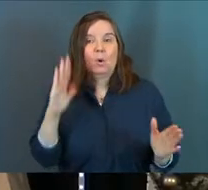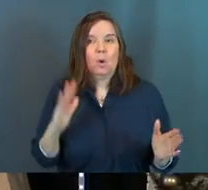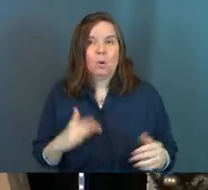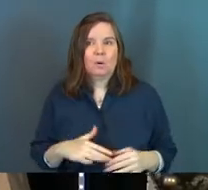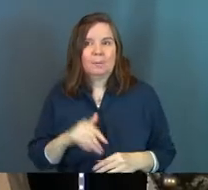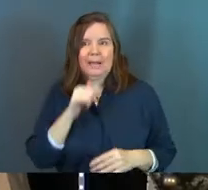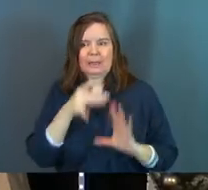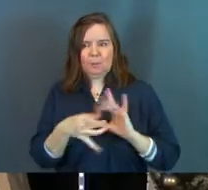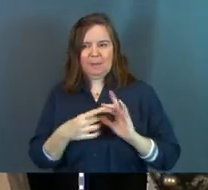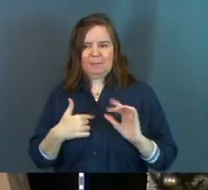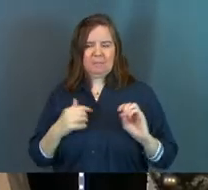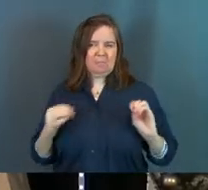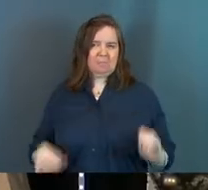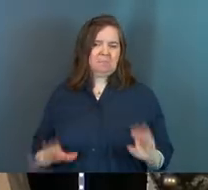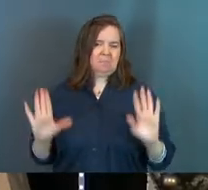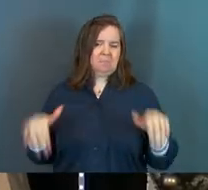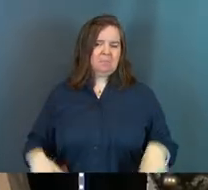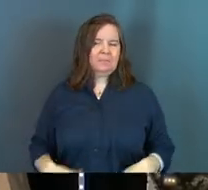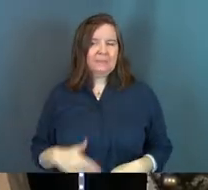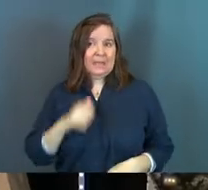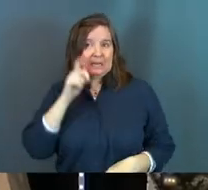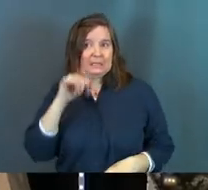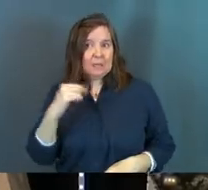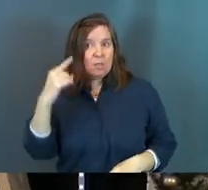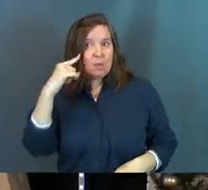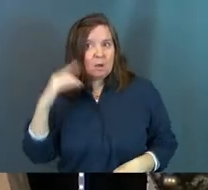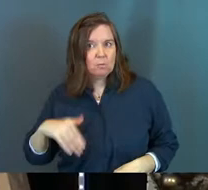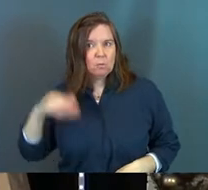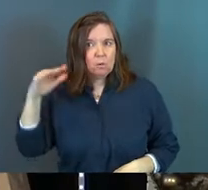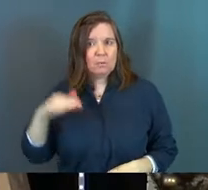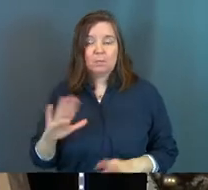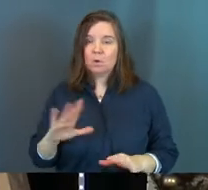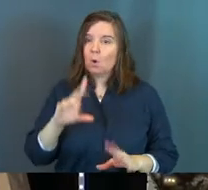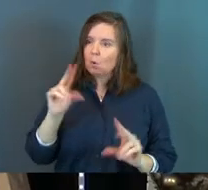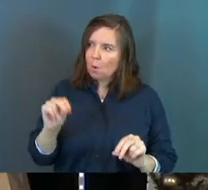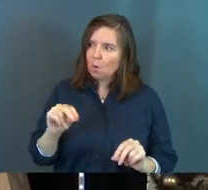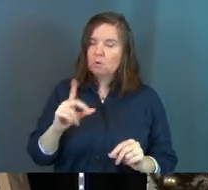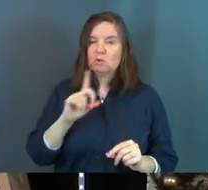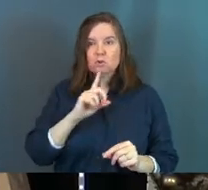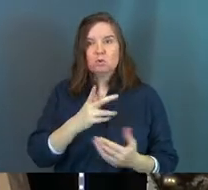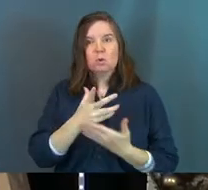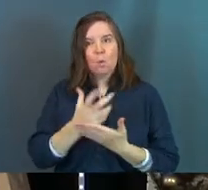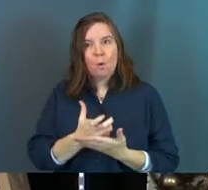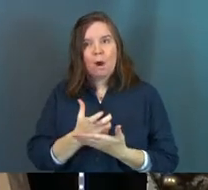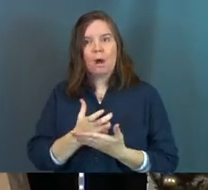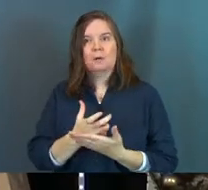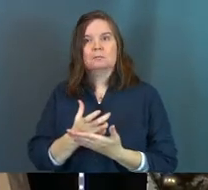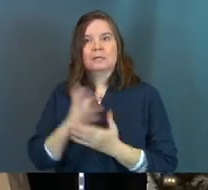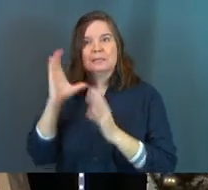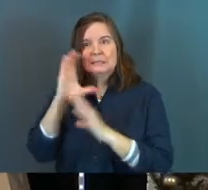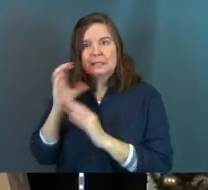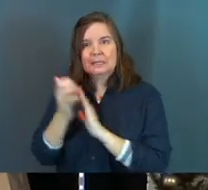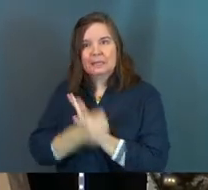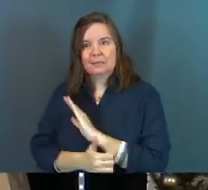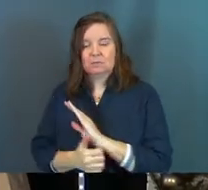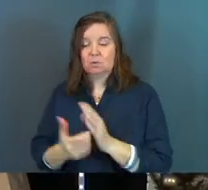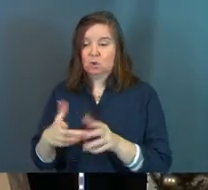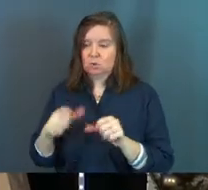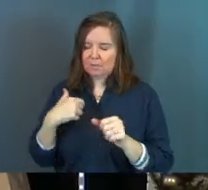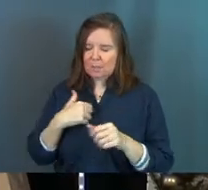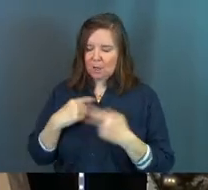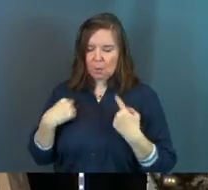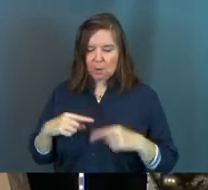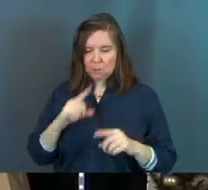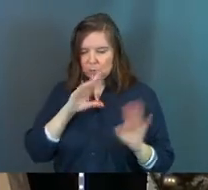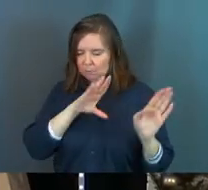know, but I didn't need it. No, earnestly desire the gifts. So it took me a while to get my heart